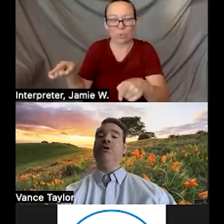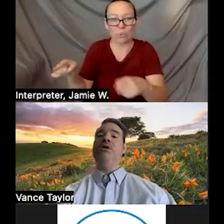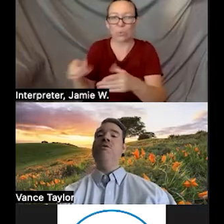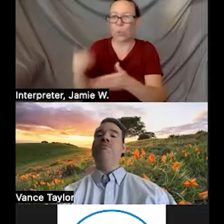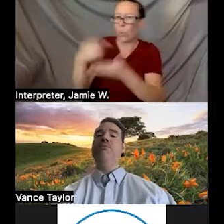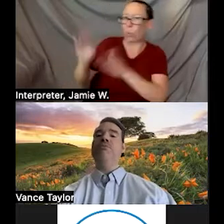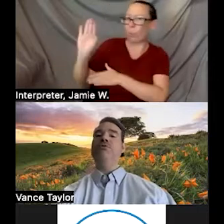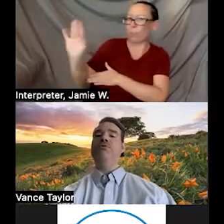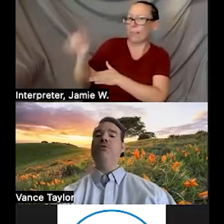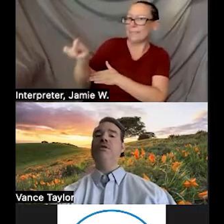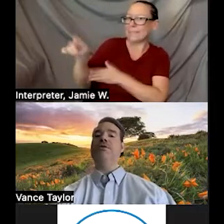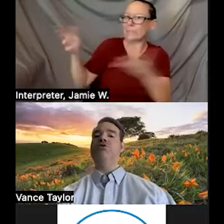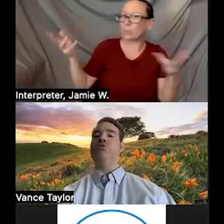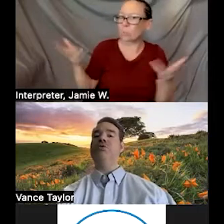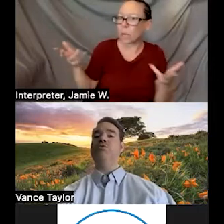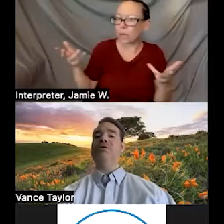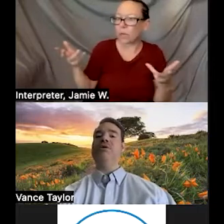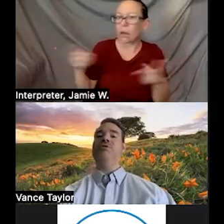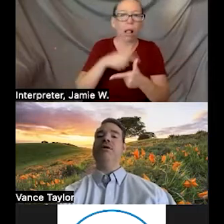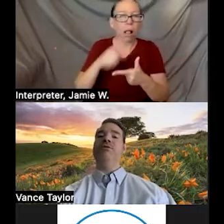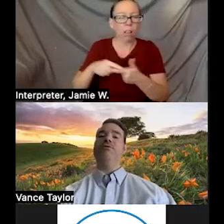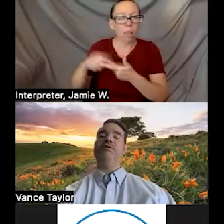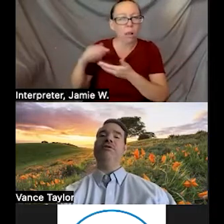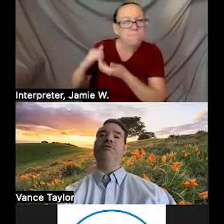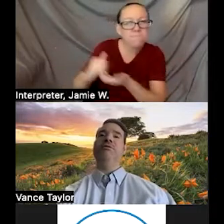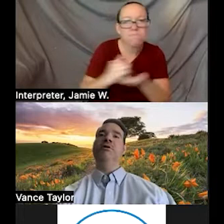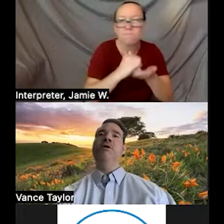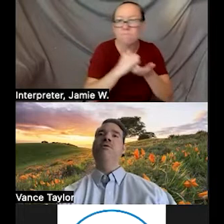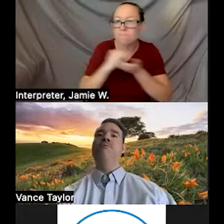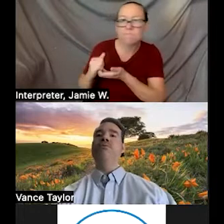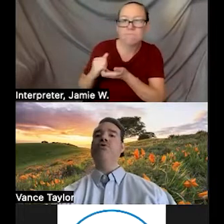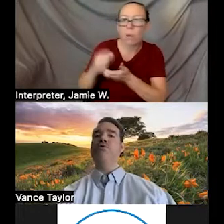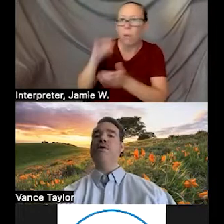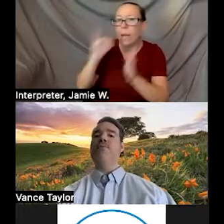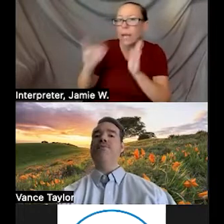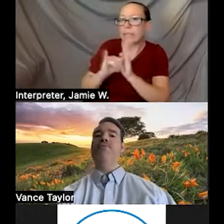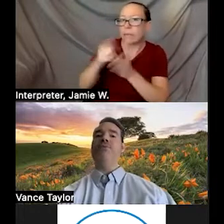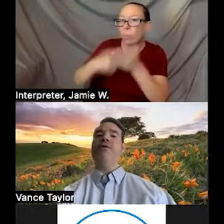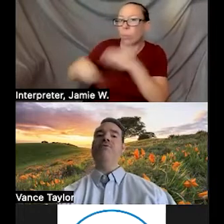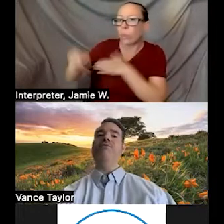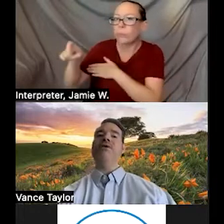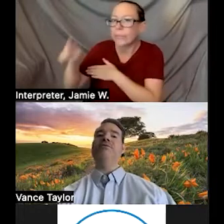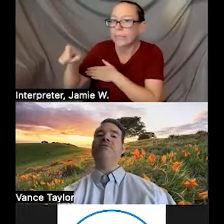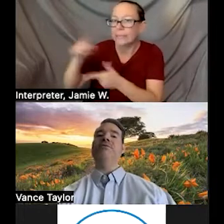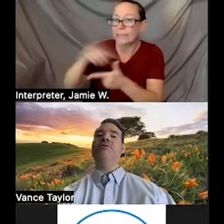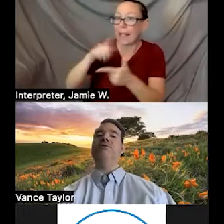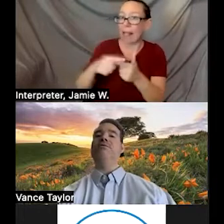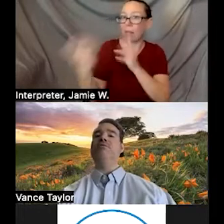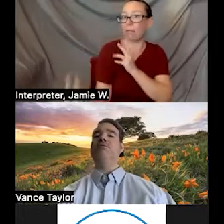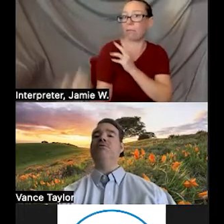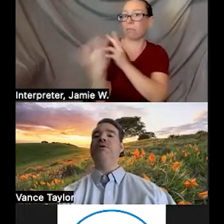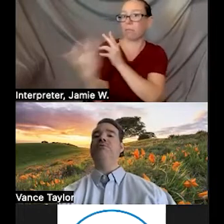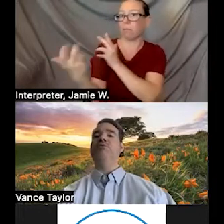partners to ensure that we're integrating those needs throughout every facet